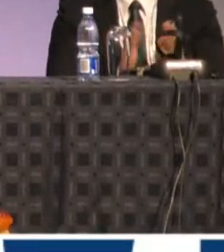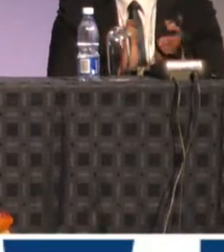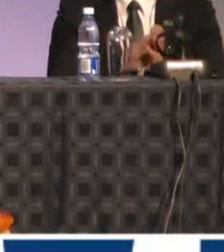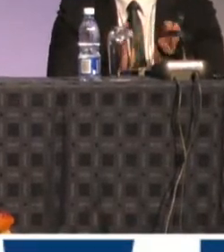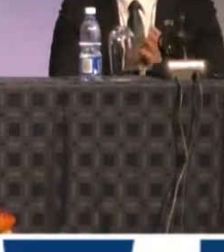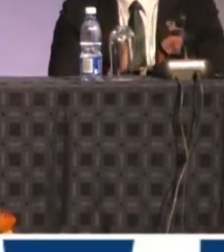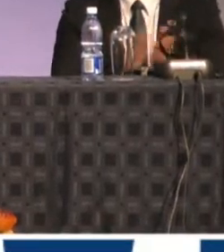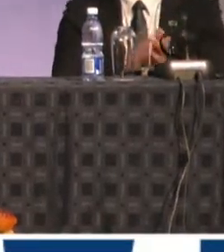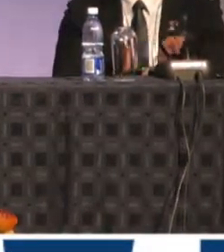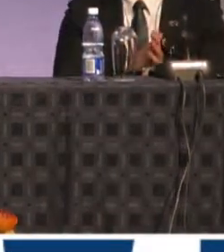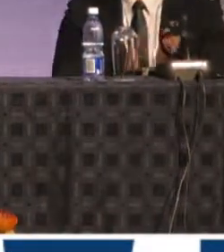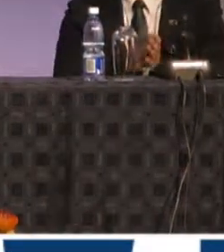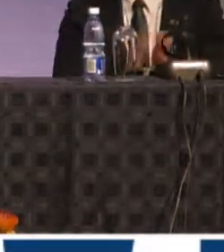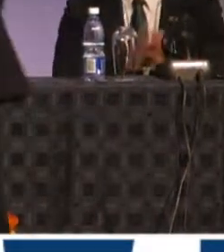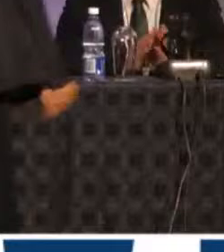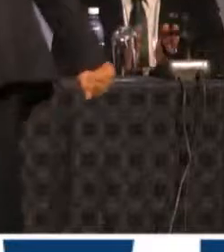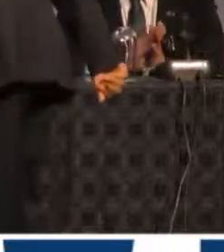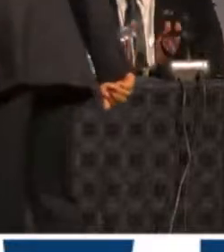Close, please.